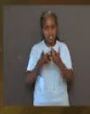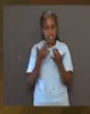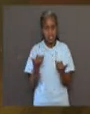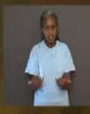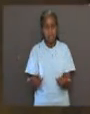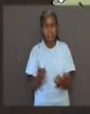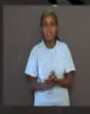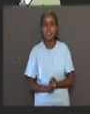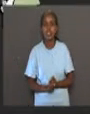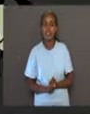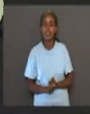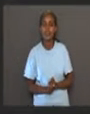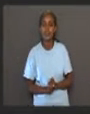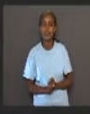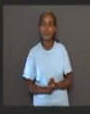right away.